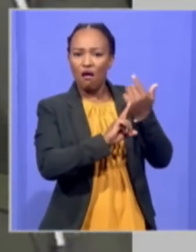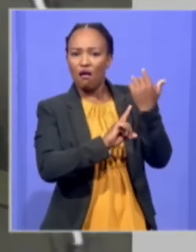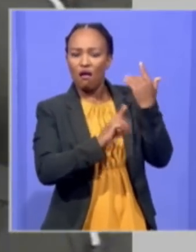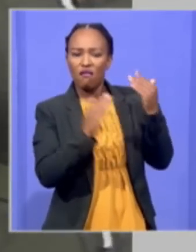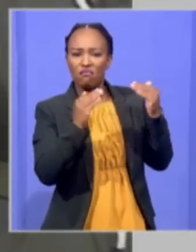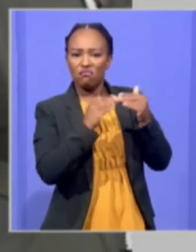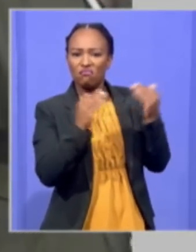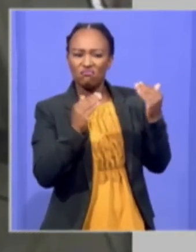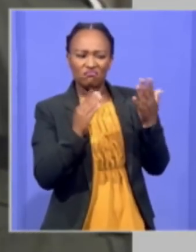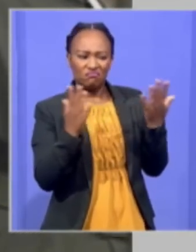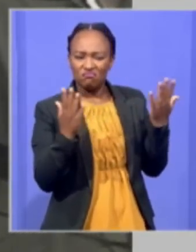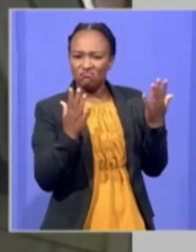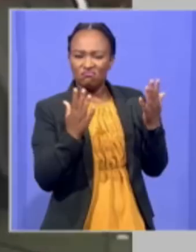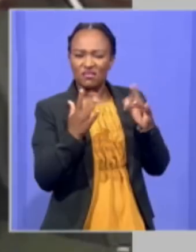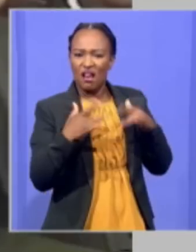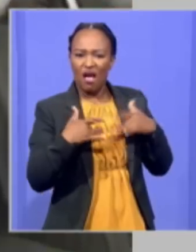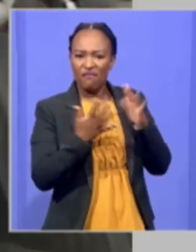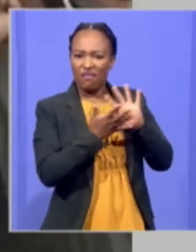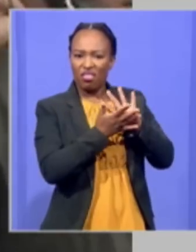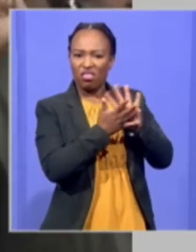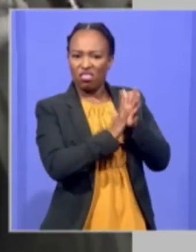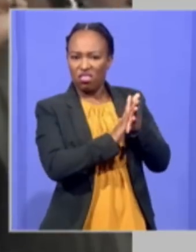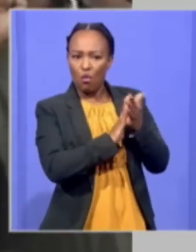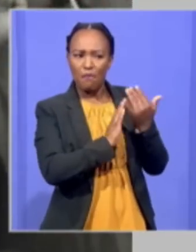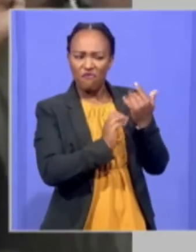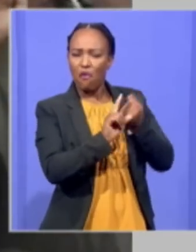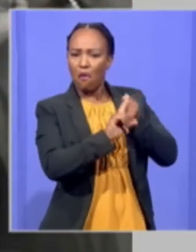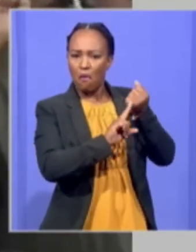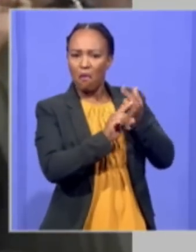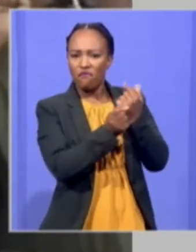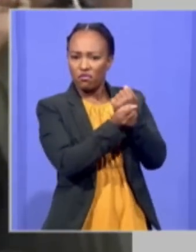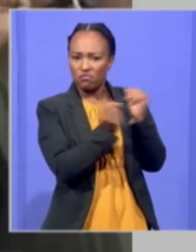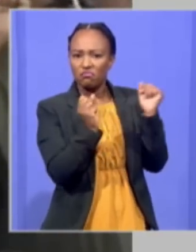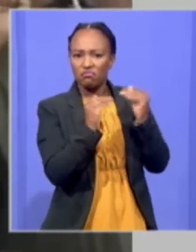gafilego maphelo a bona go lwela demokrasi ya naga.